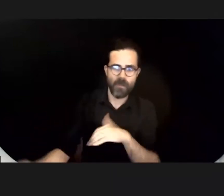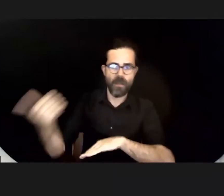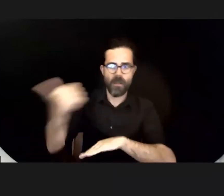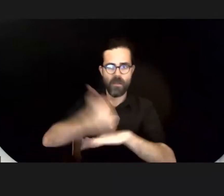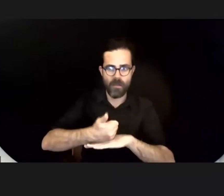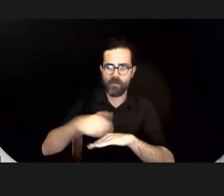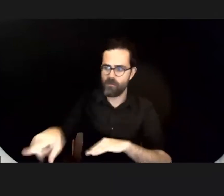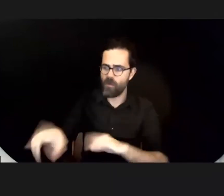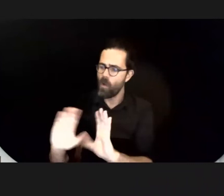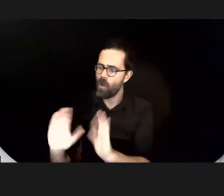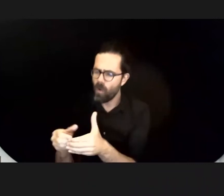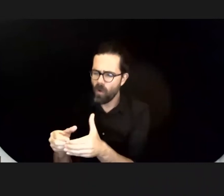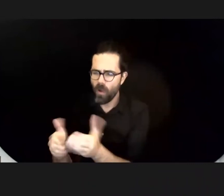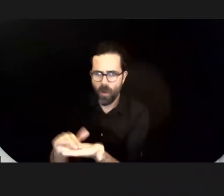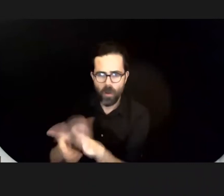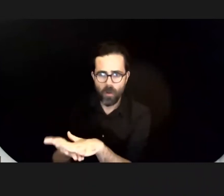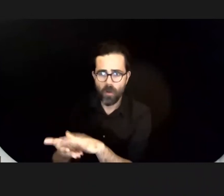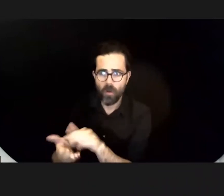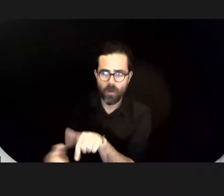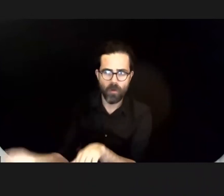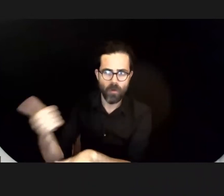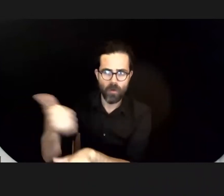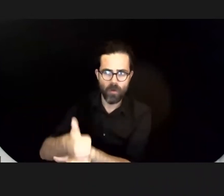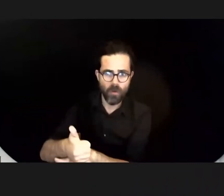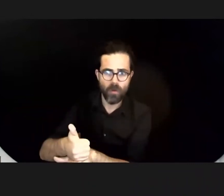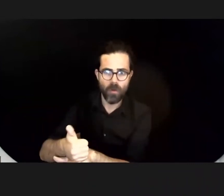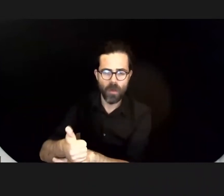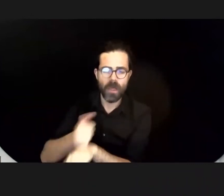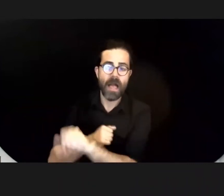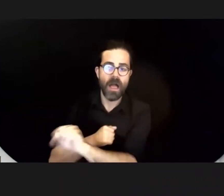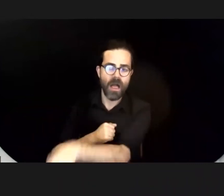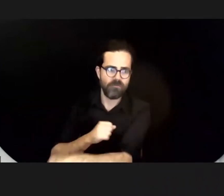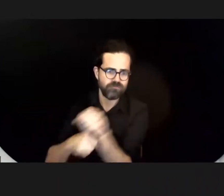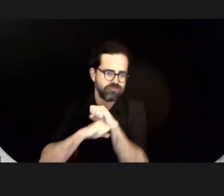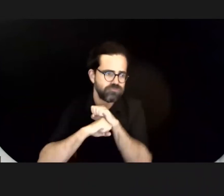it's not solely about service design, it's also about a change of mindset.